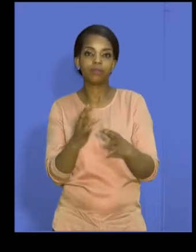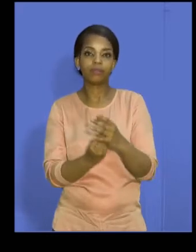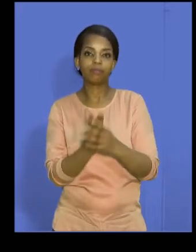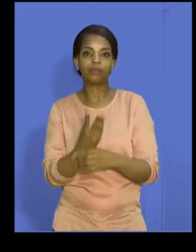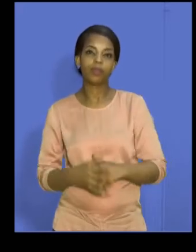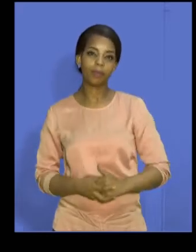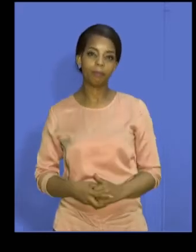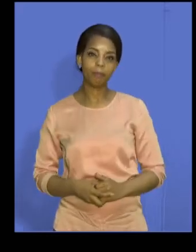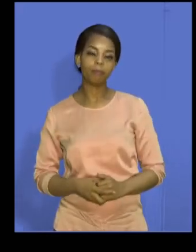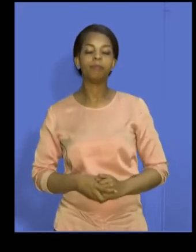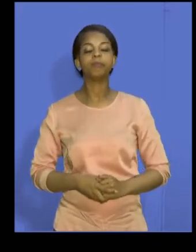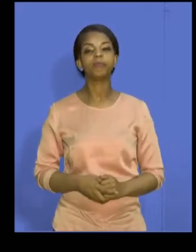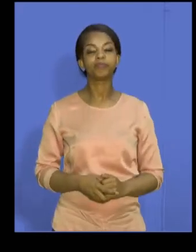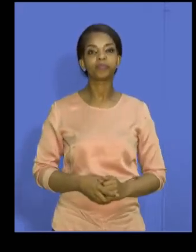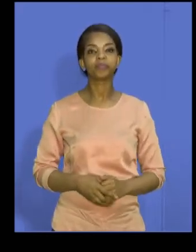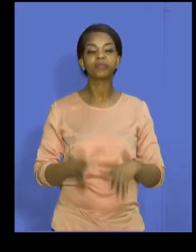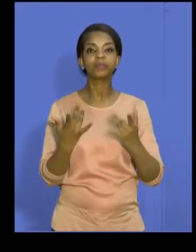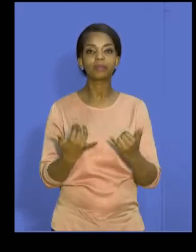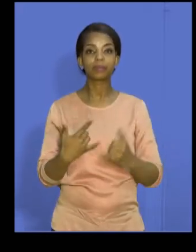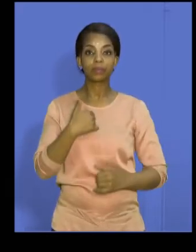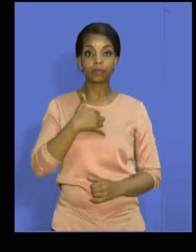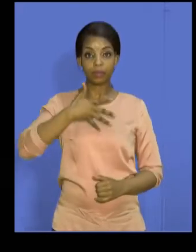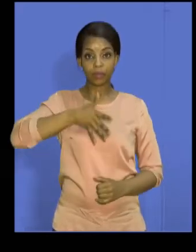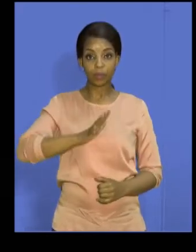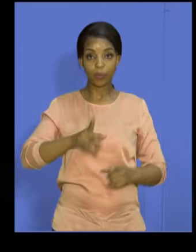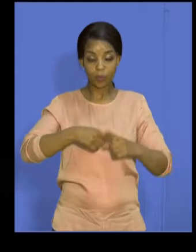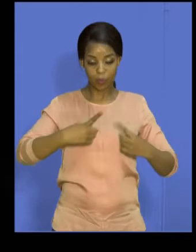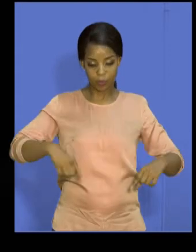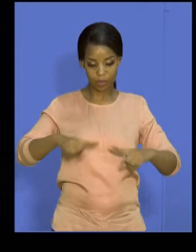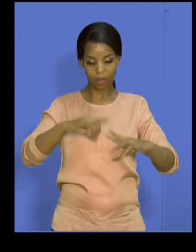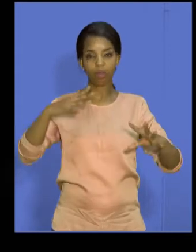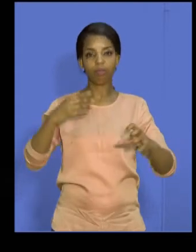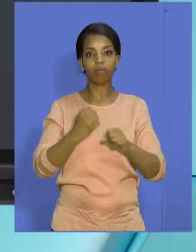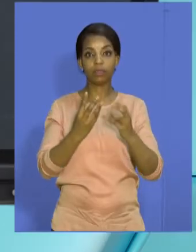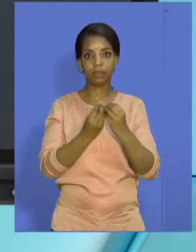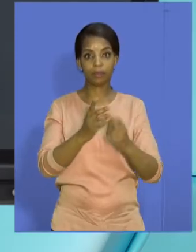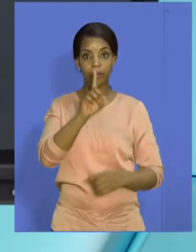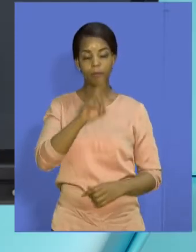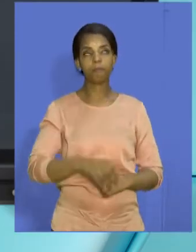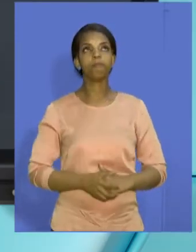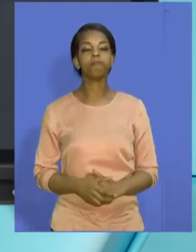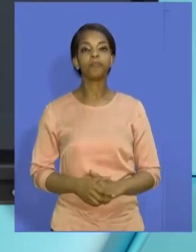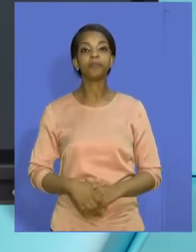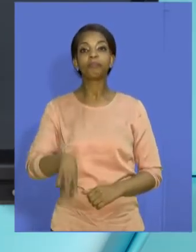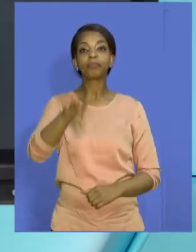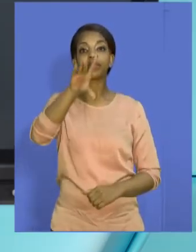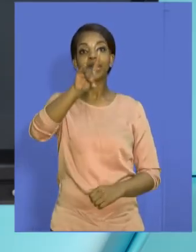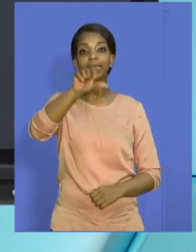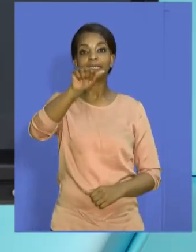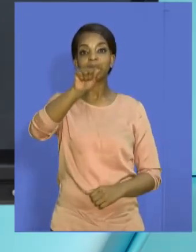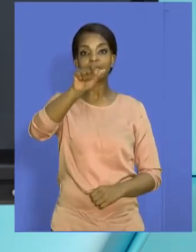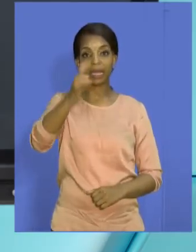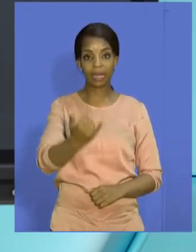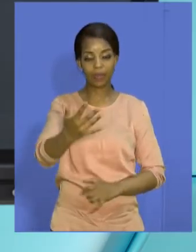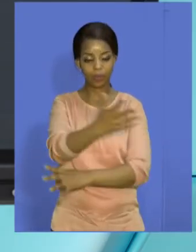like. Now, I want us to just explore some data. Now, with this data that you're going to talk about, let's say you go